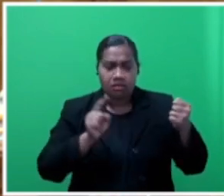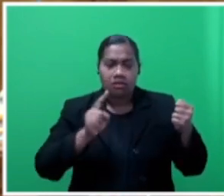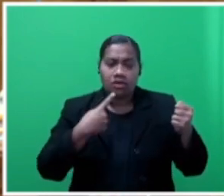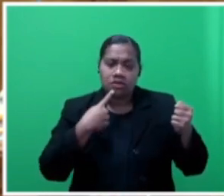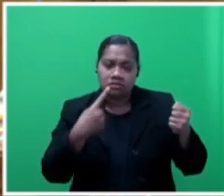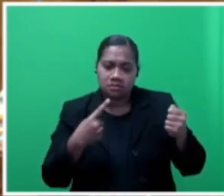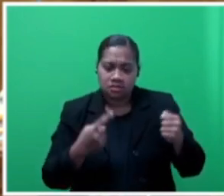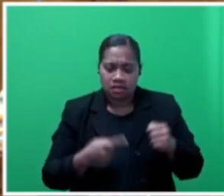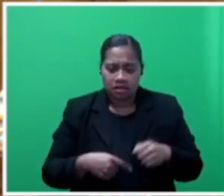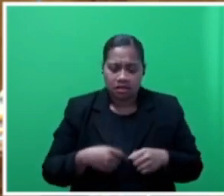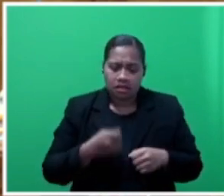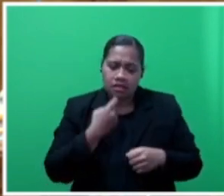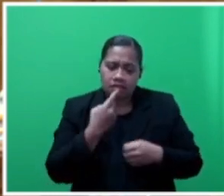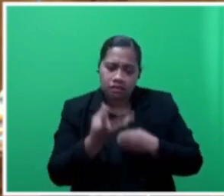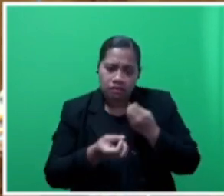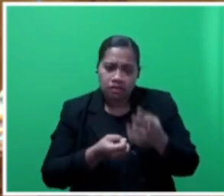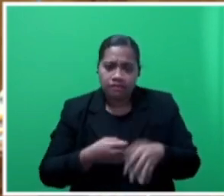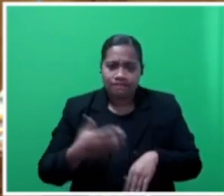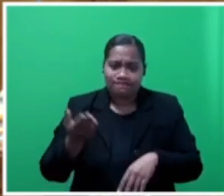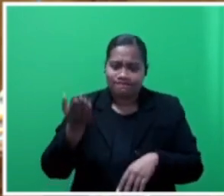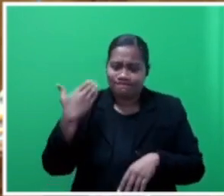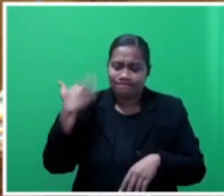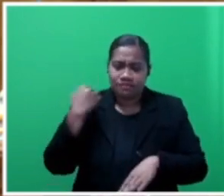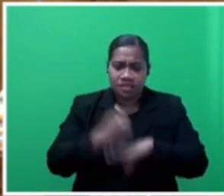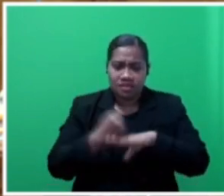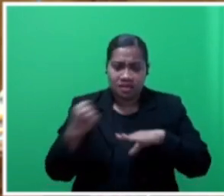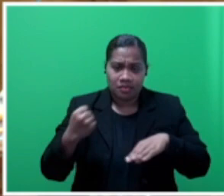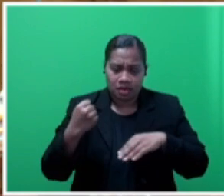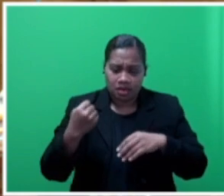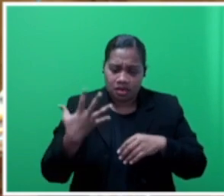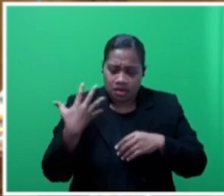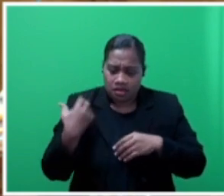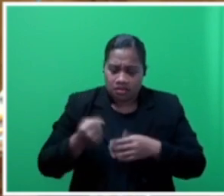government left intergenerational debt.